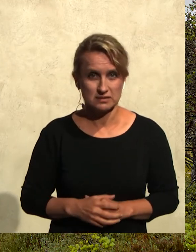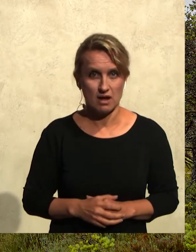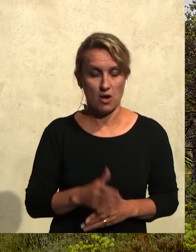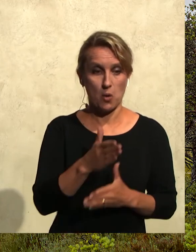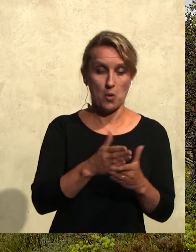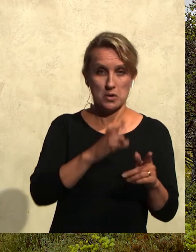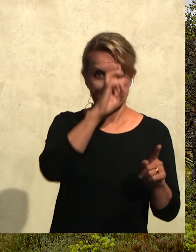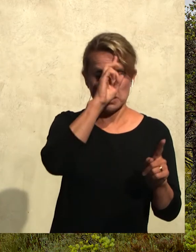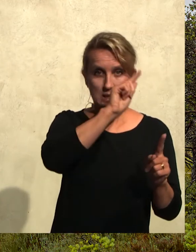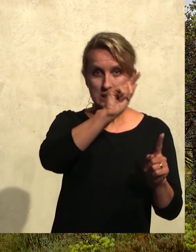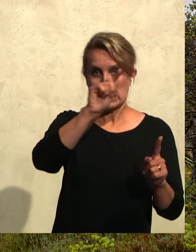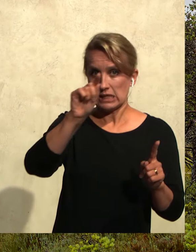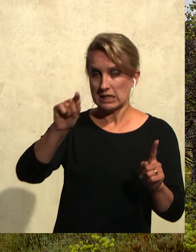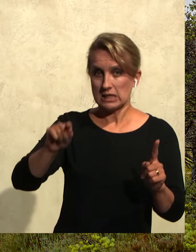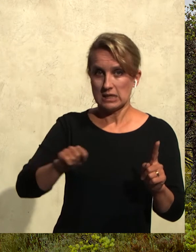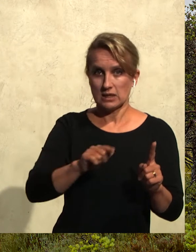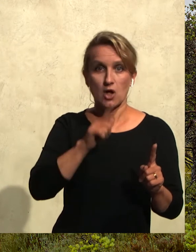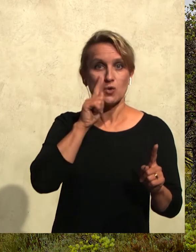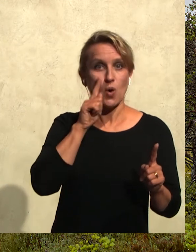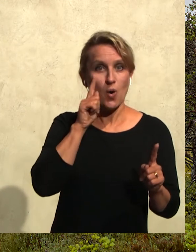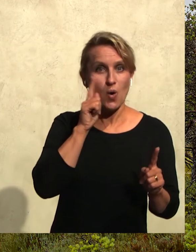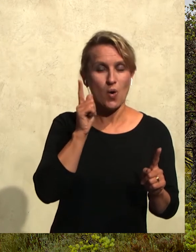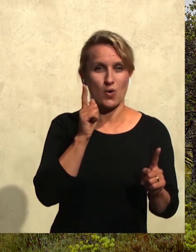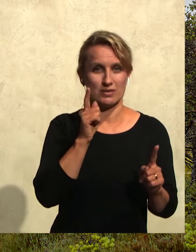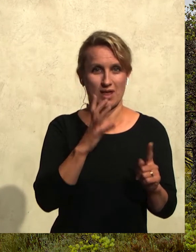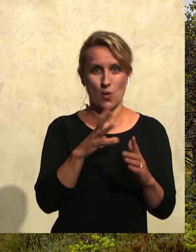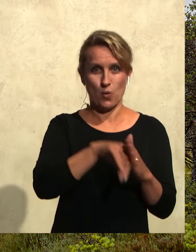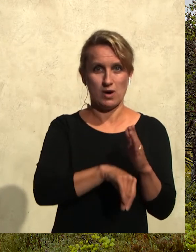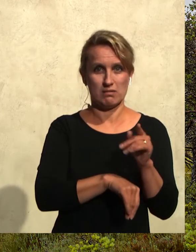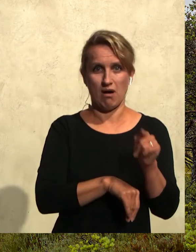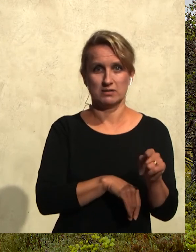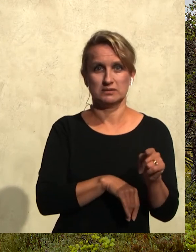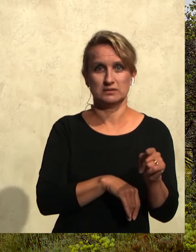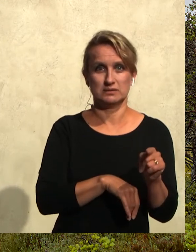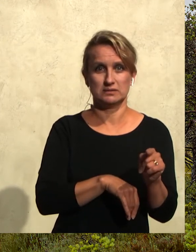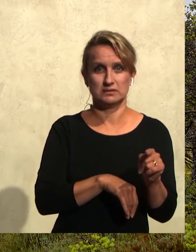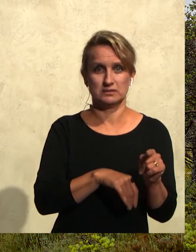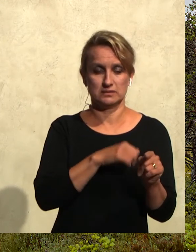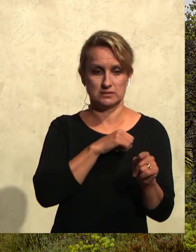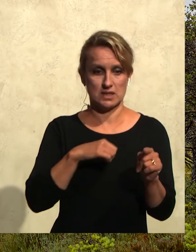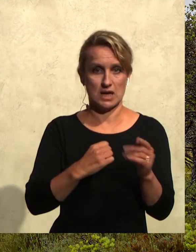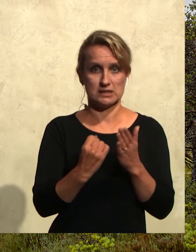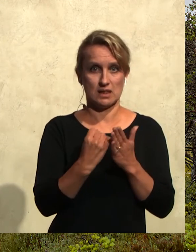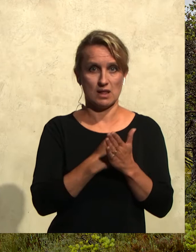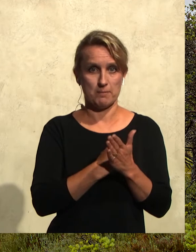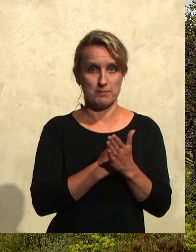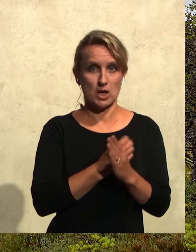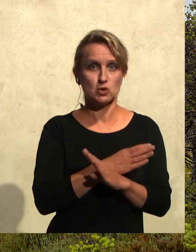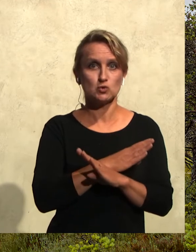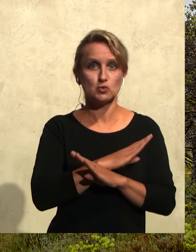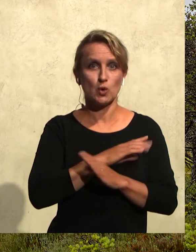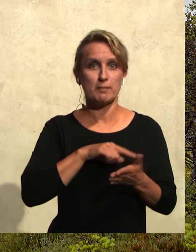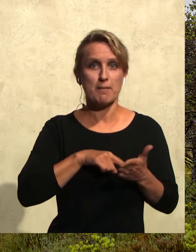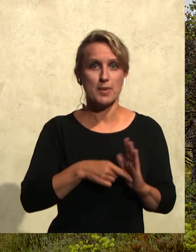amongst adolescents and young adults. So these are sort of examples of what I'm referring to as this